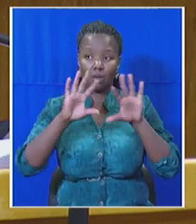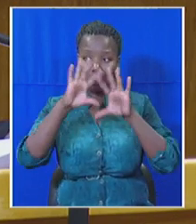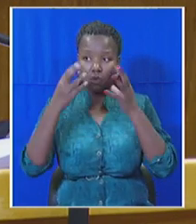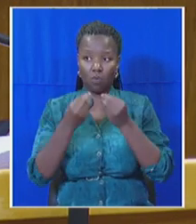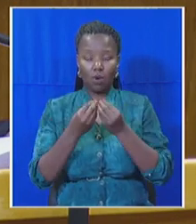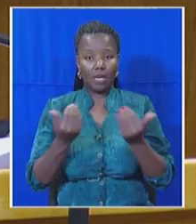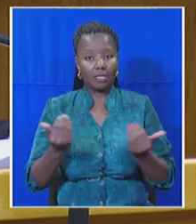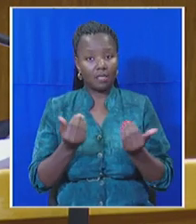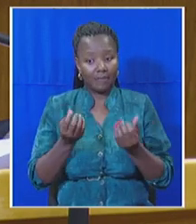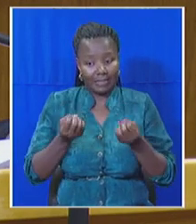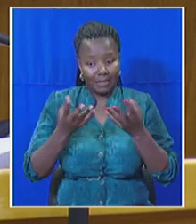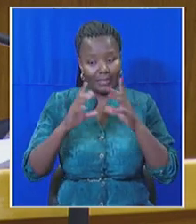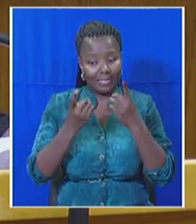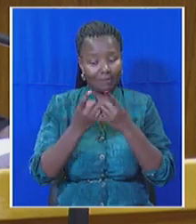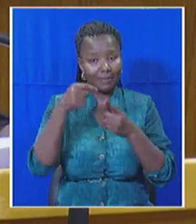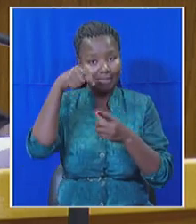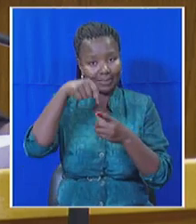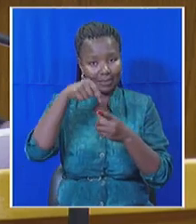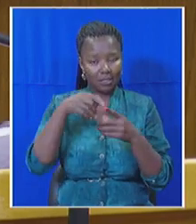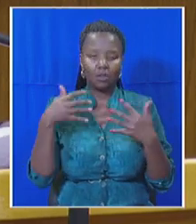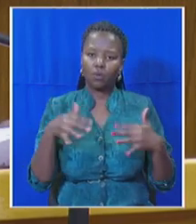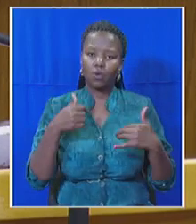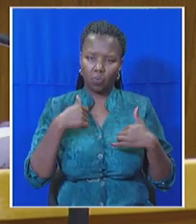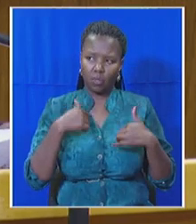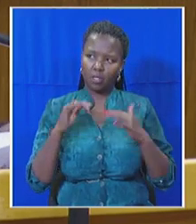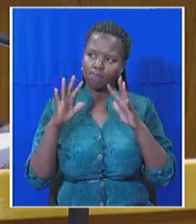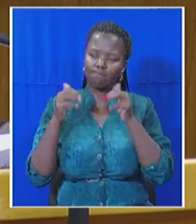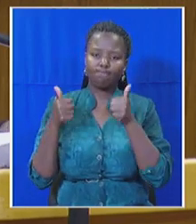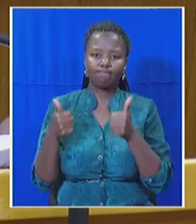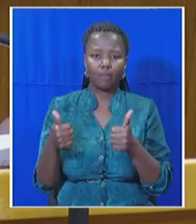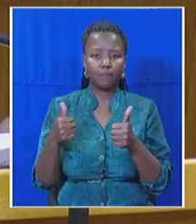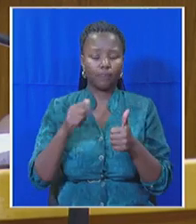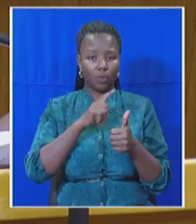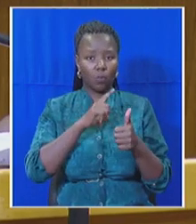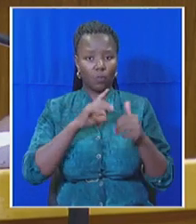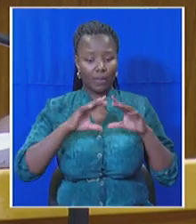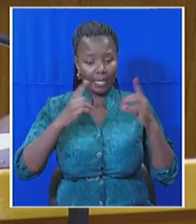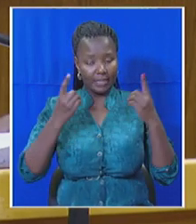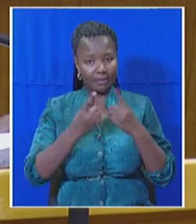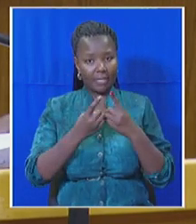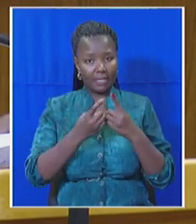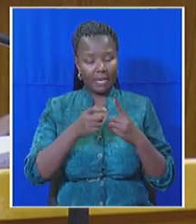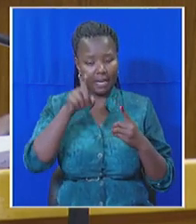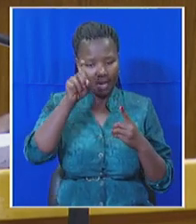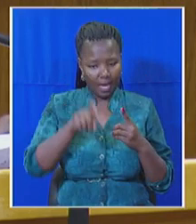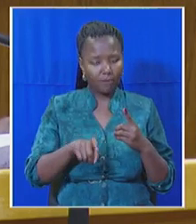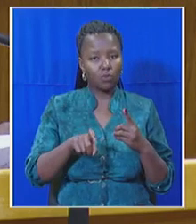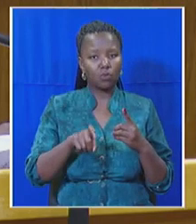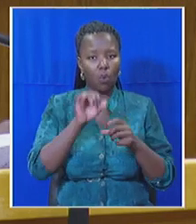performance of the department is commendable because the department has to carry out its mandate within